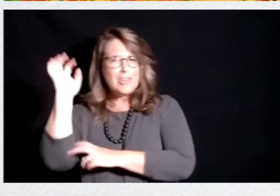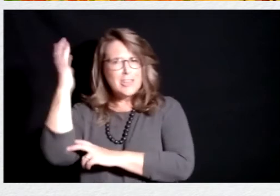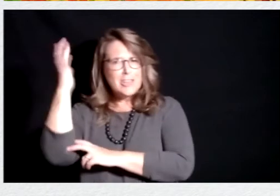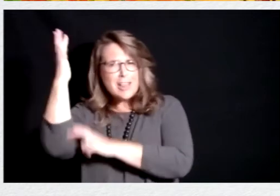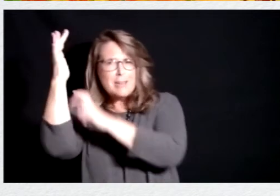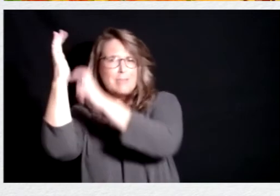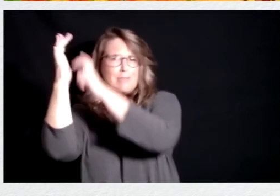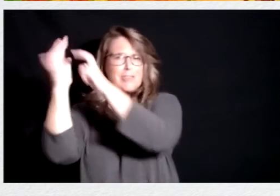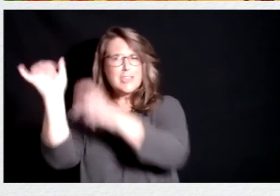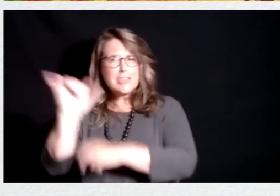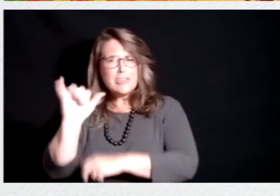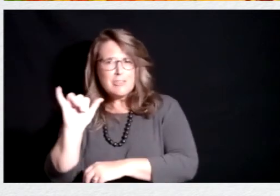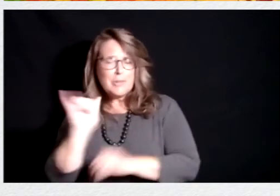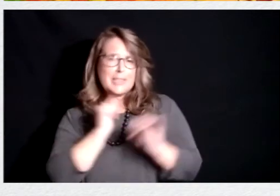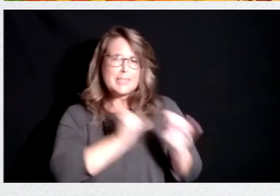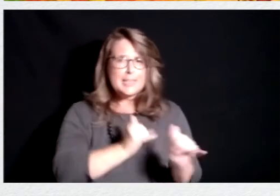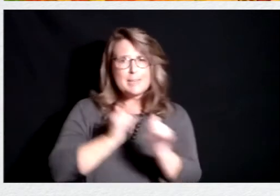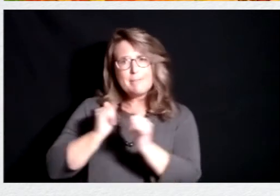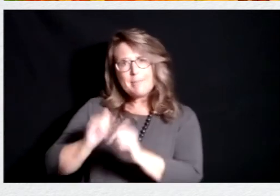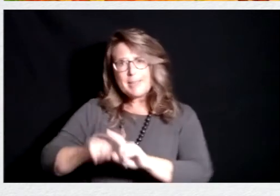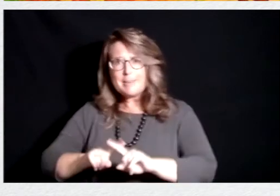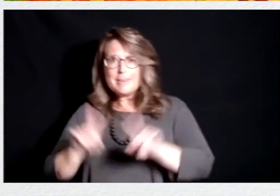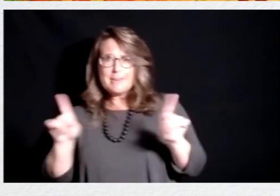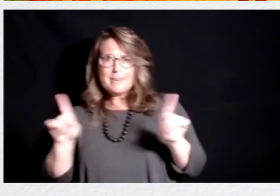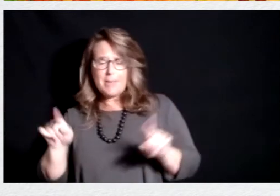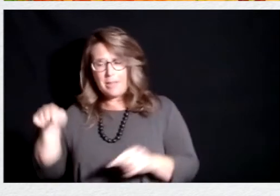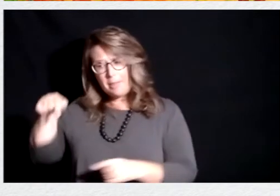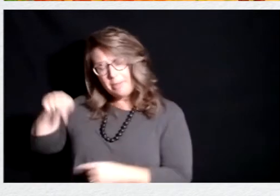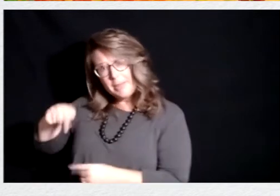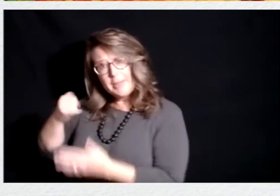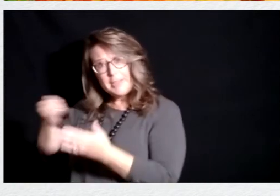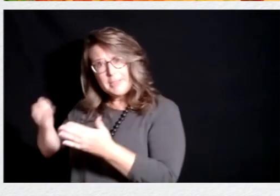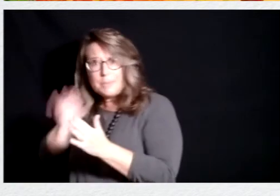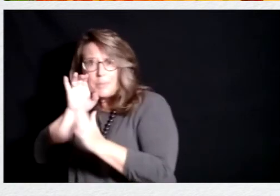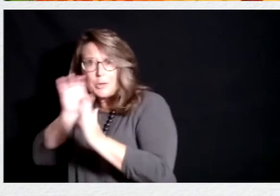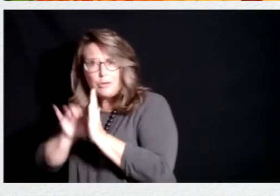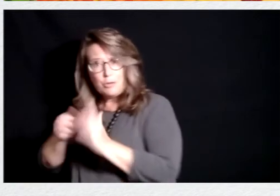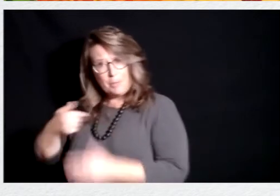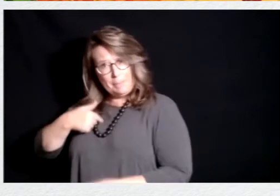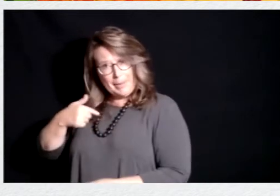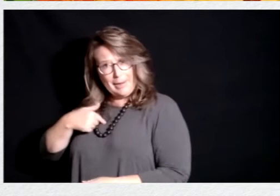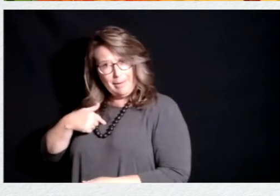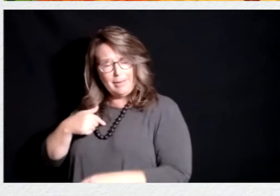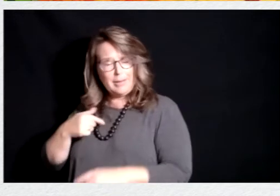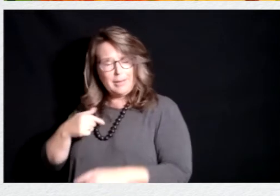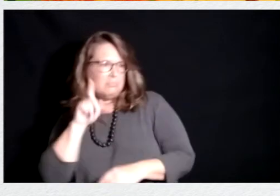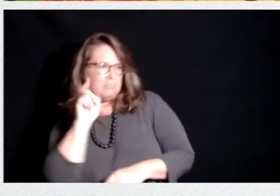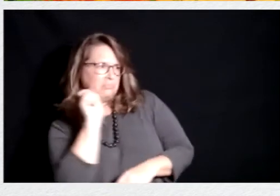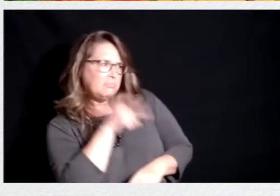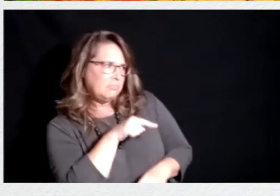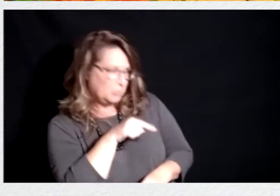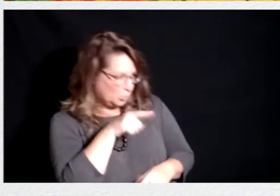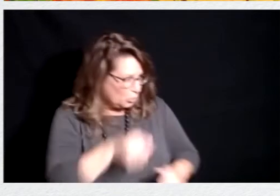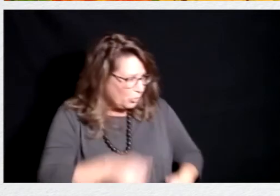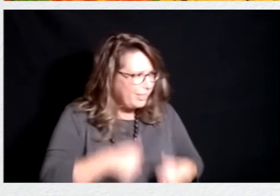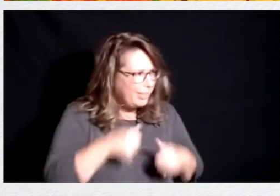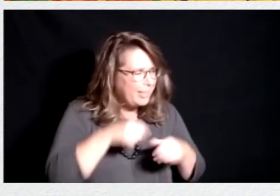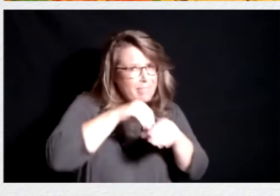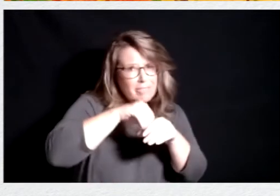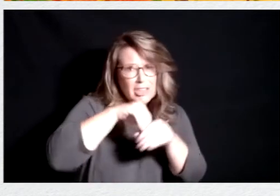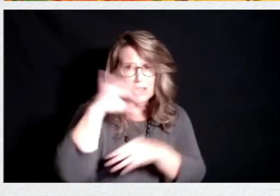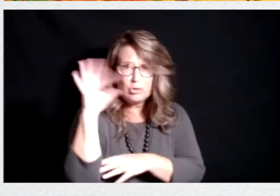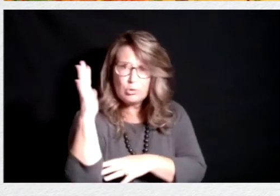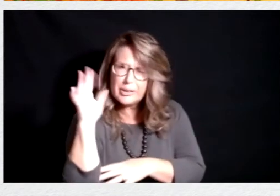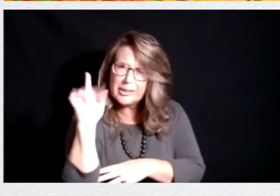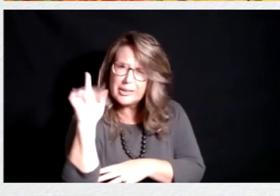me. P.S. Do you live in a tree? Mi nombre es Kailash, y también me gusta subirme